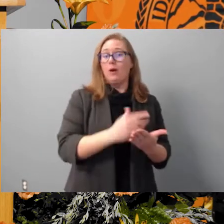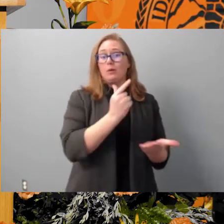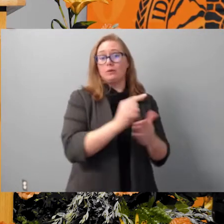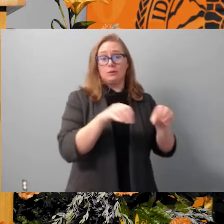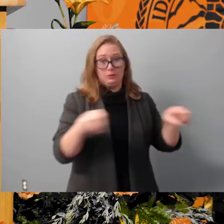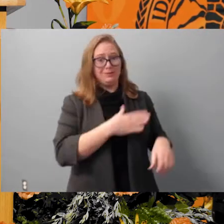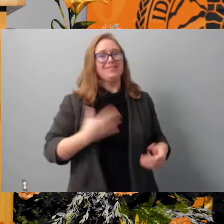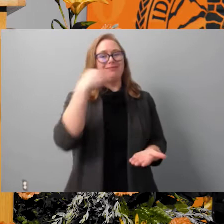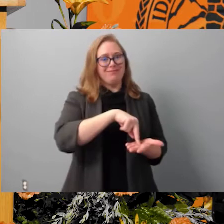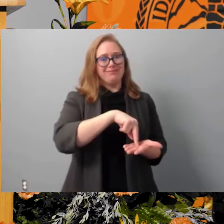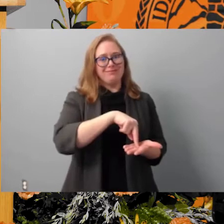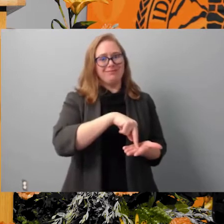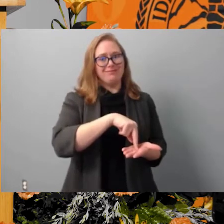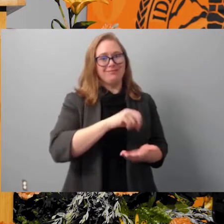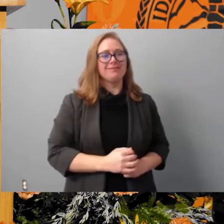please rise?